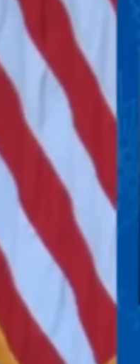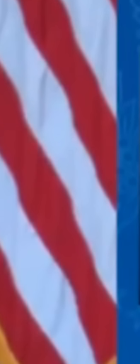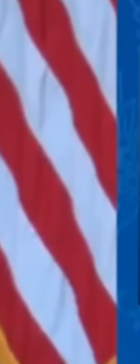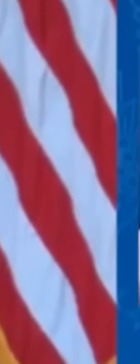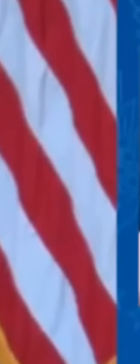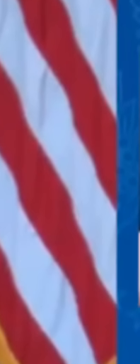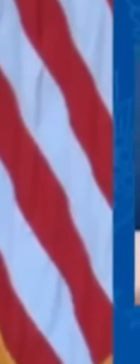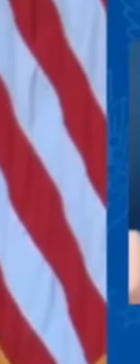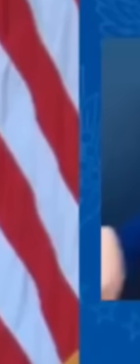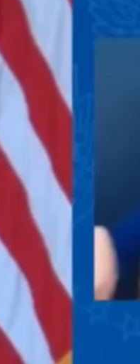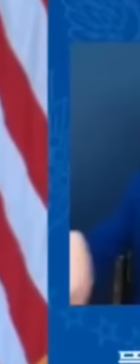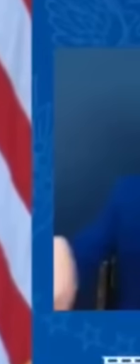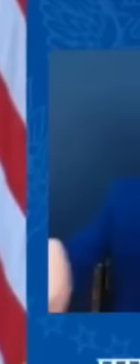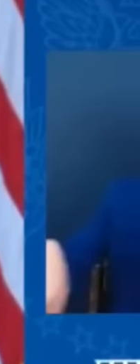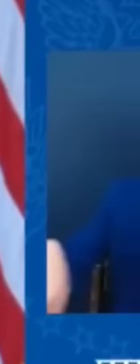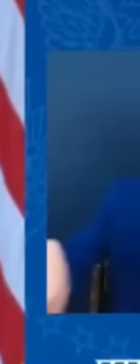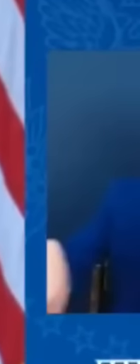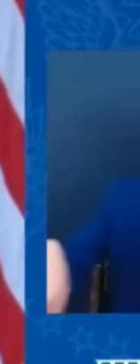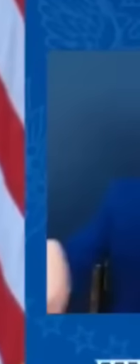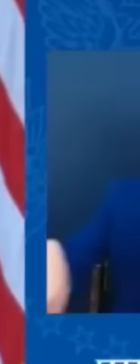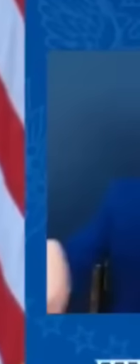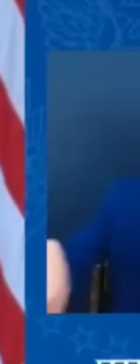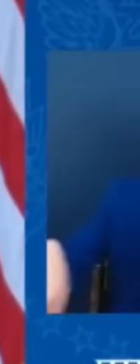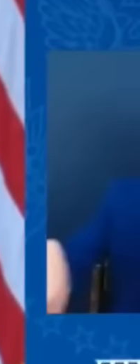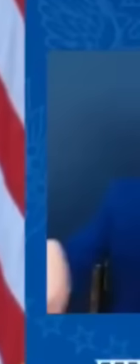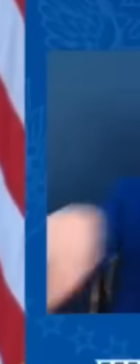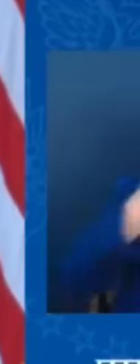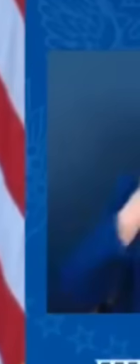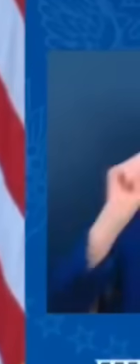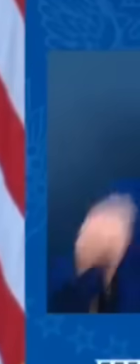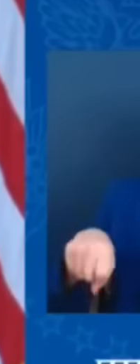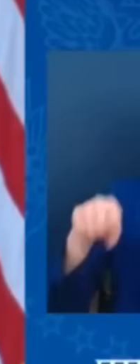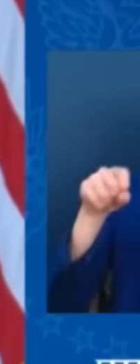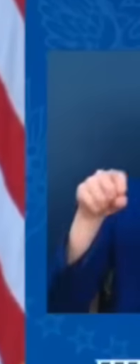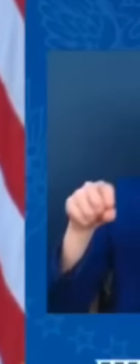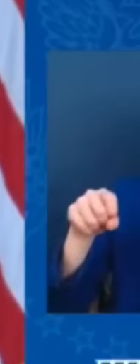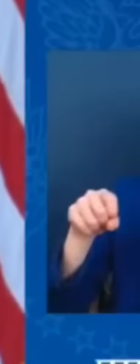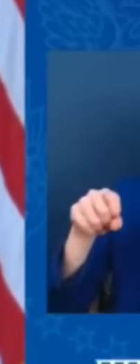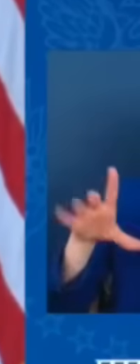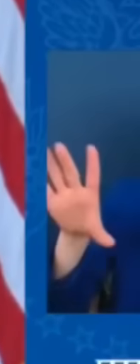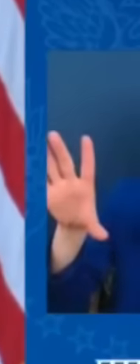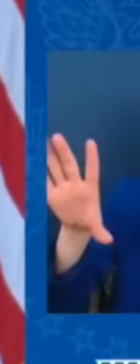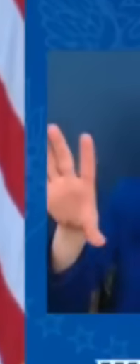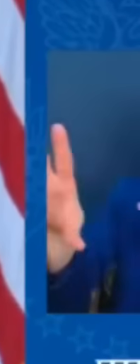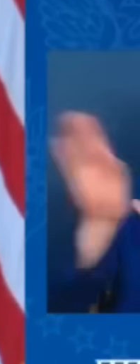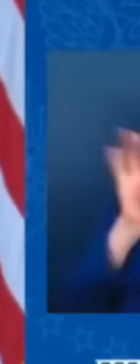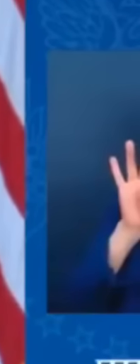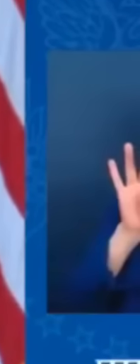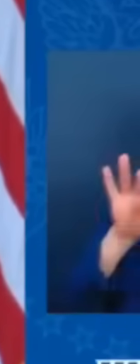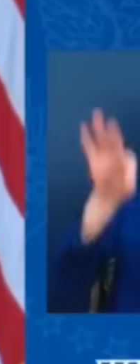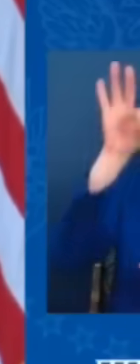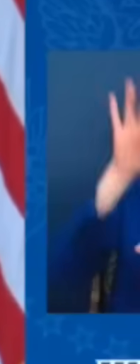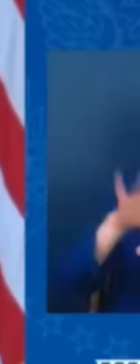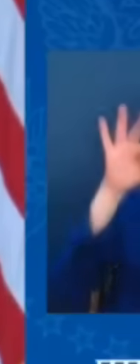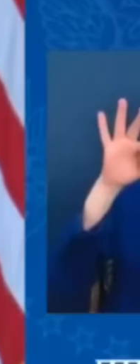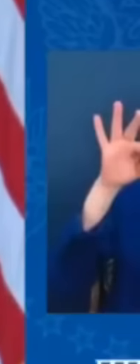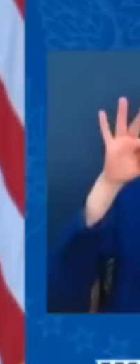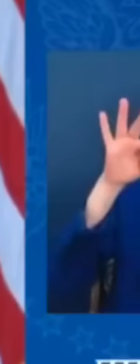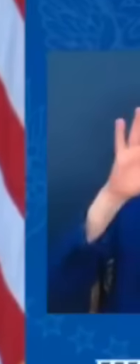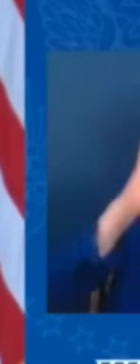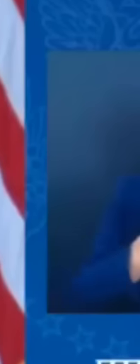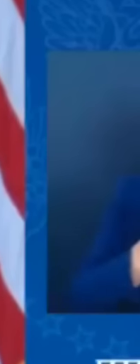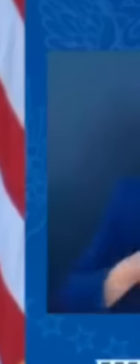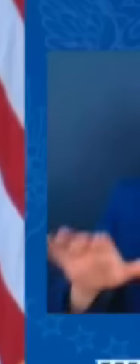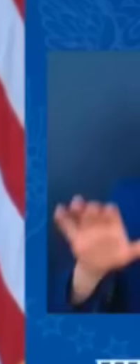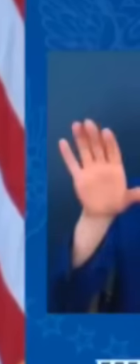peacefully. Yeah, except for the BLM riots. And we're in a democracy. The will of the people